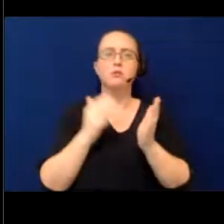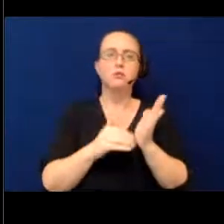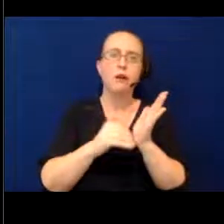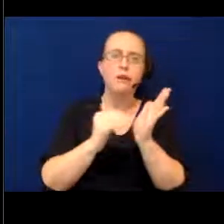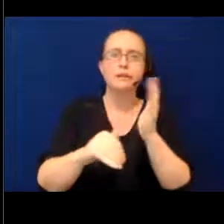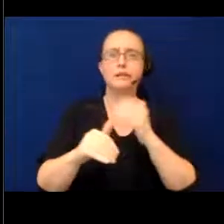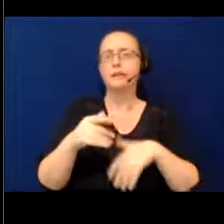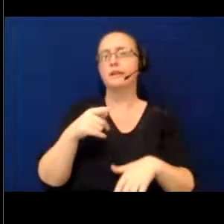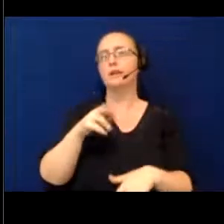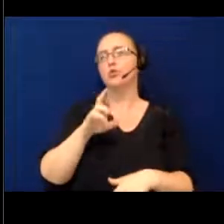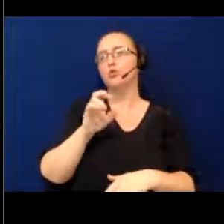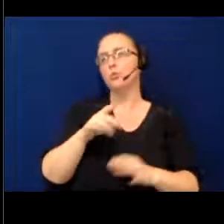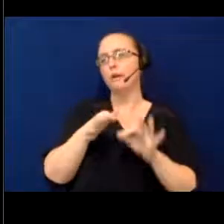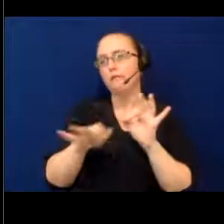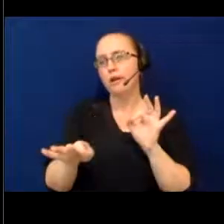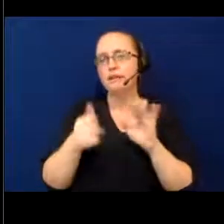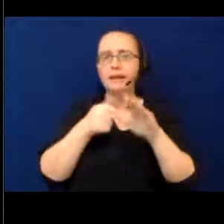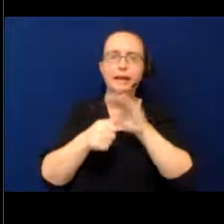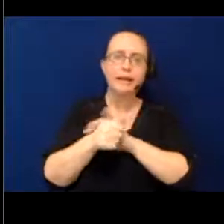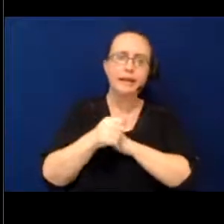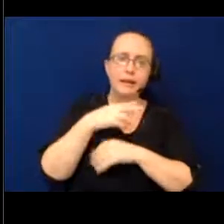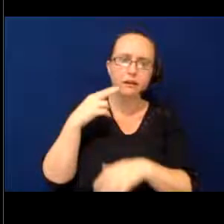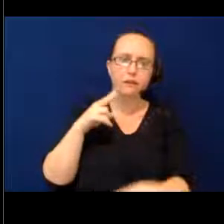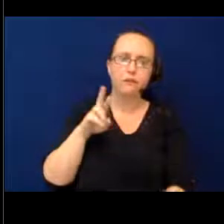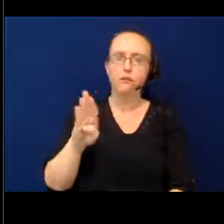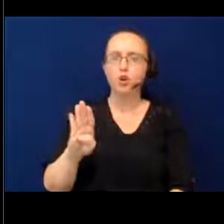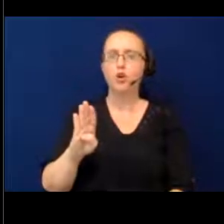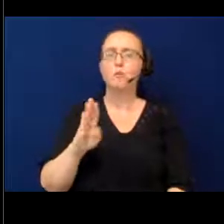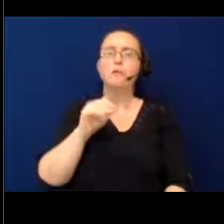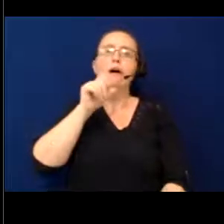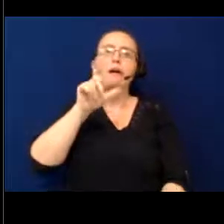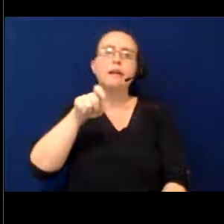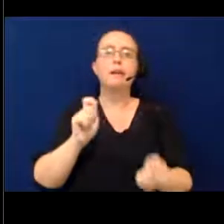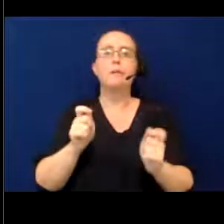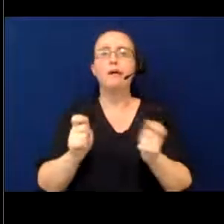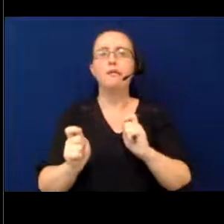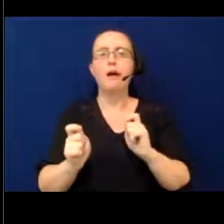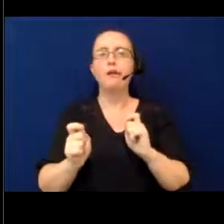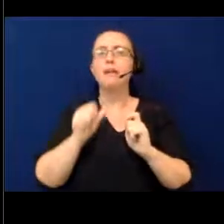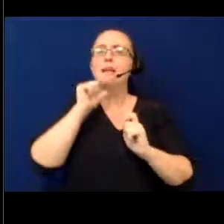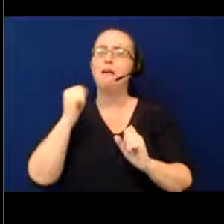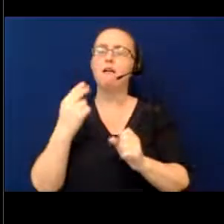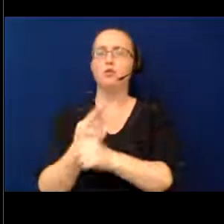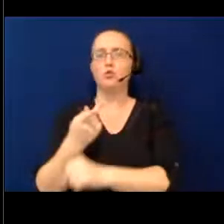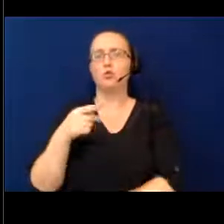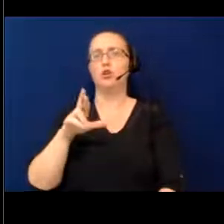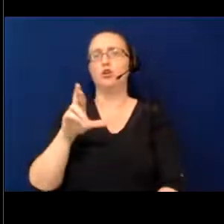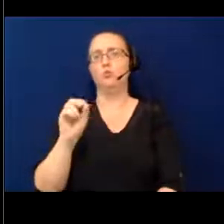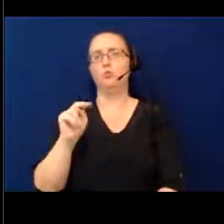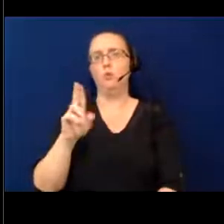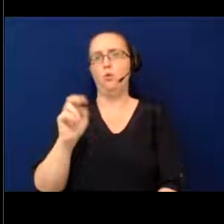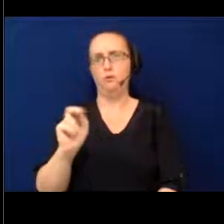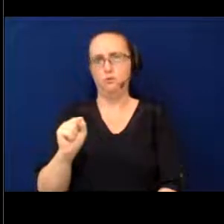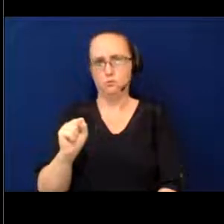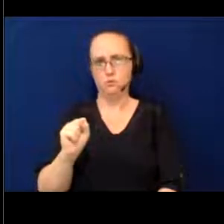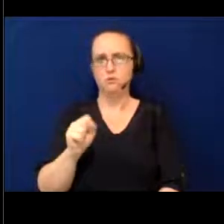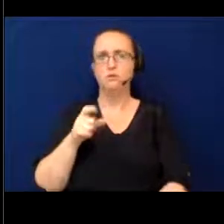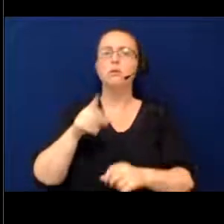prepositional phrases, hidden verbs, unnecessary modifier, and failure to use pronouns. When you're looking at